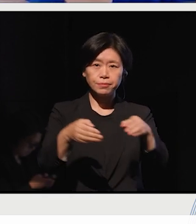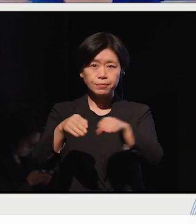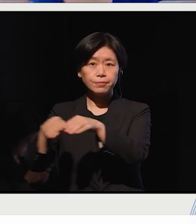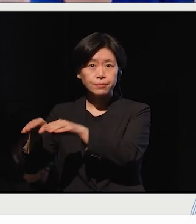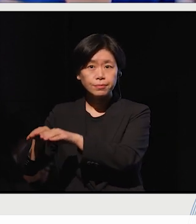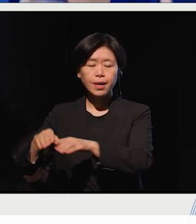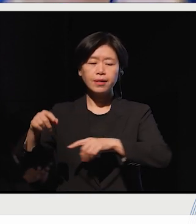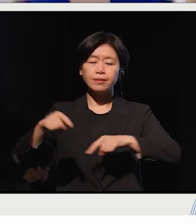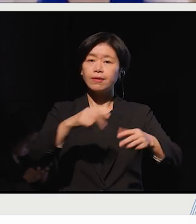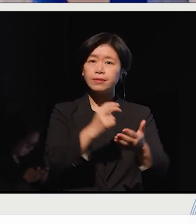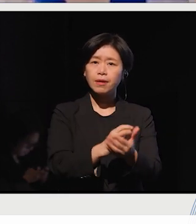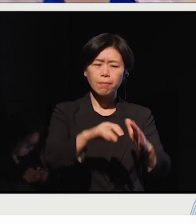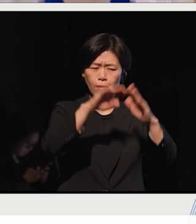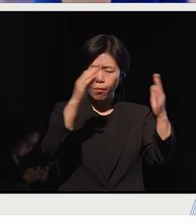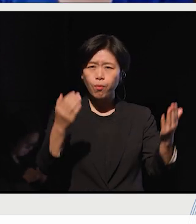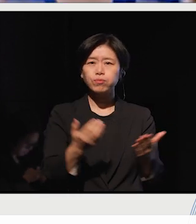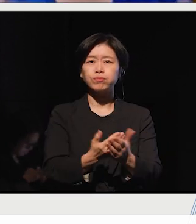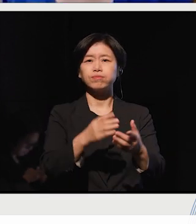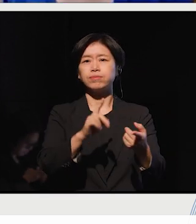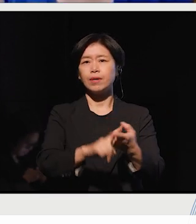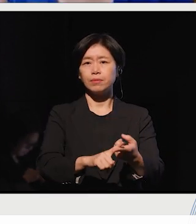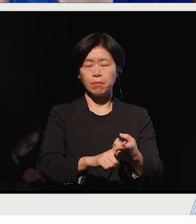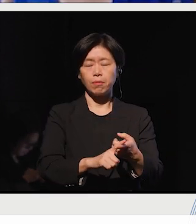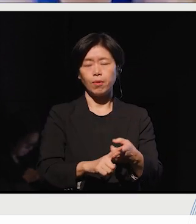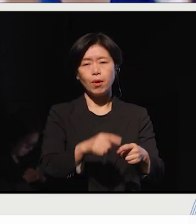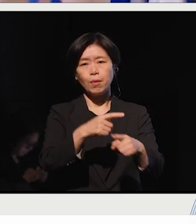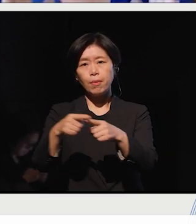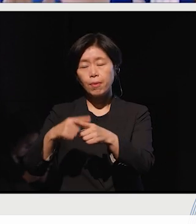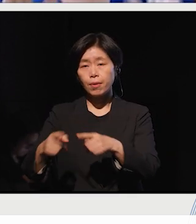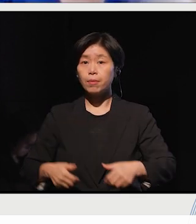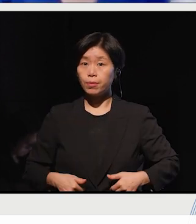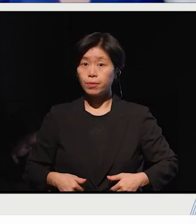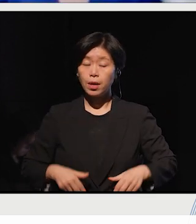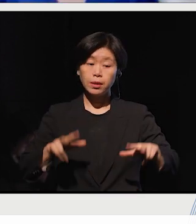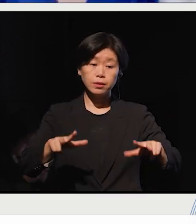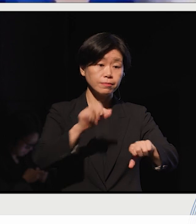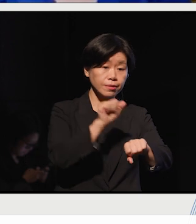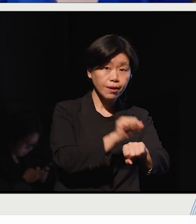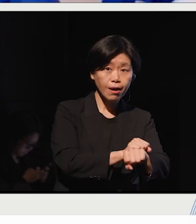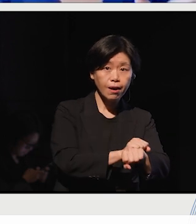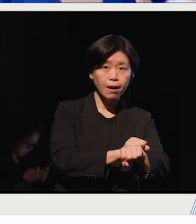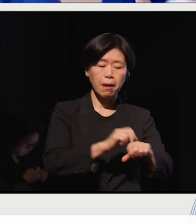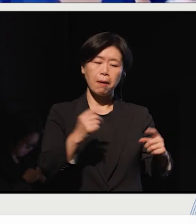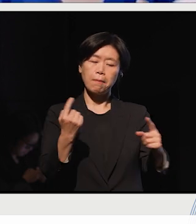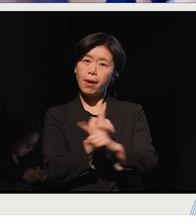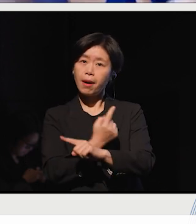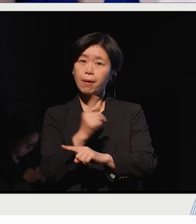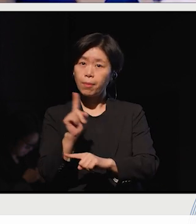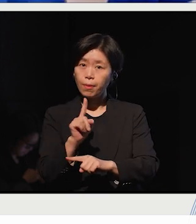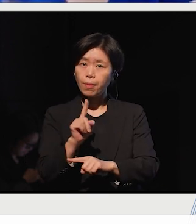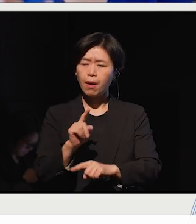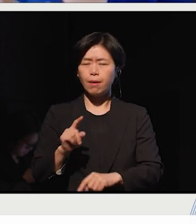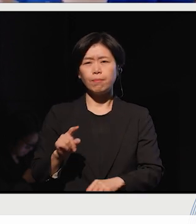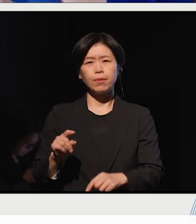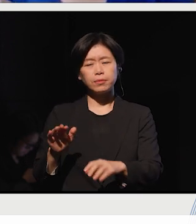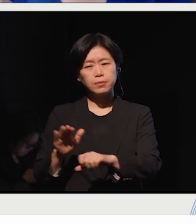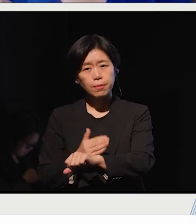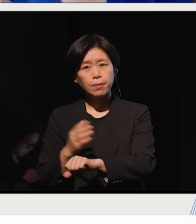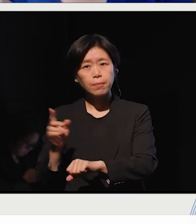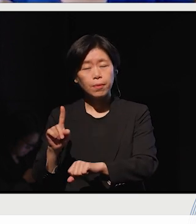and practices, is to establish a baseline of all the things that you do right and all the things that